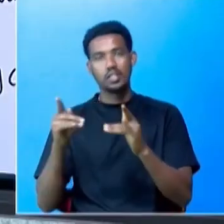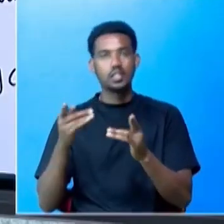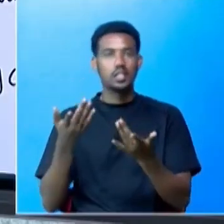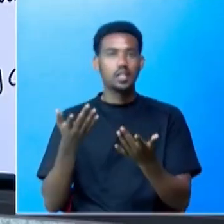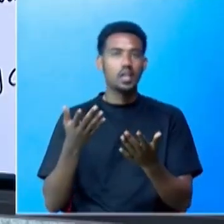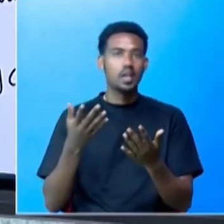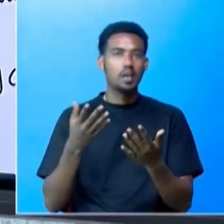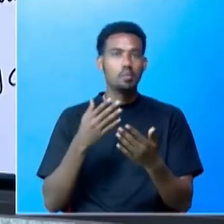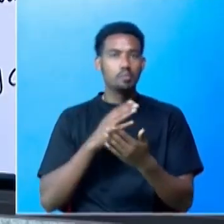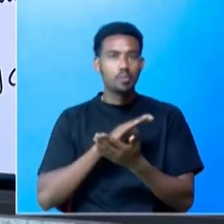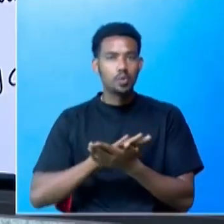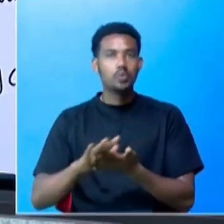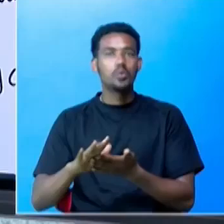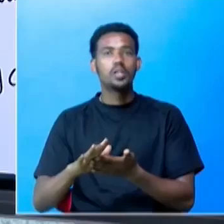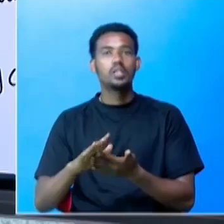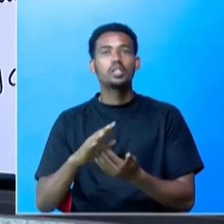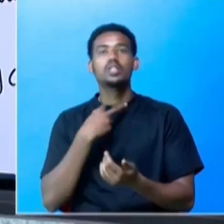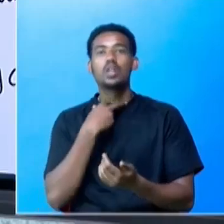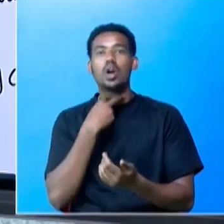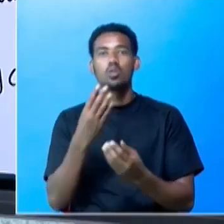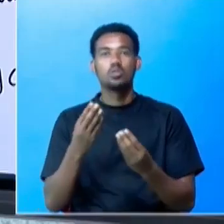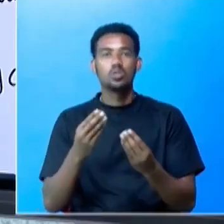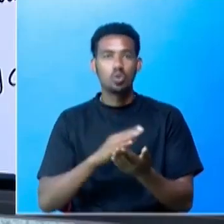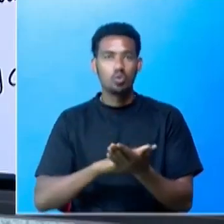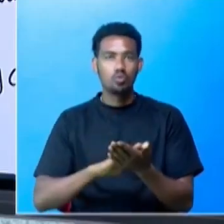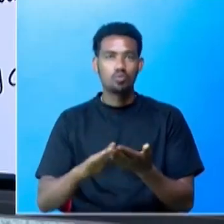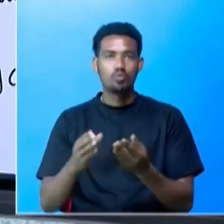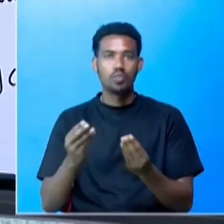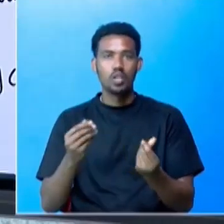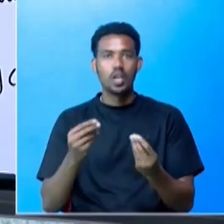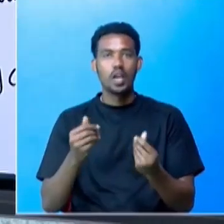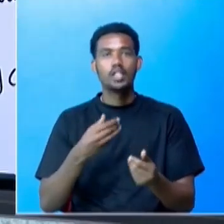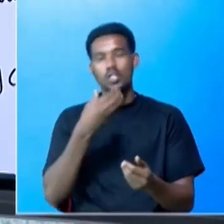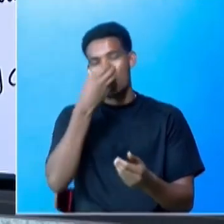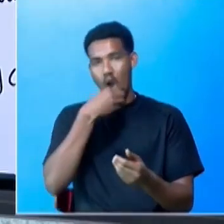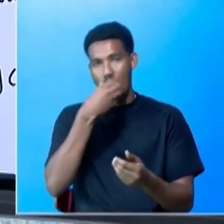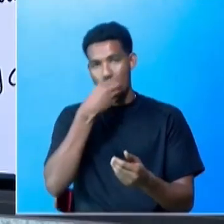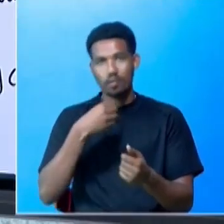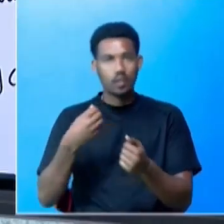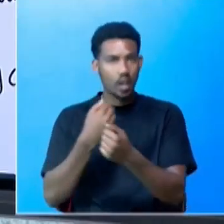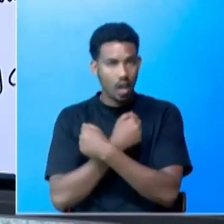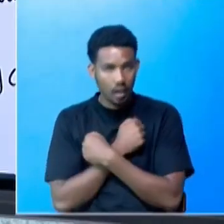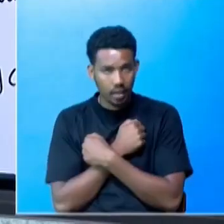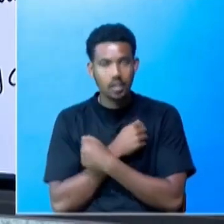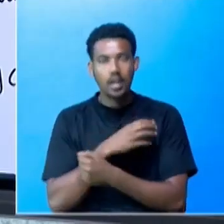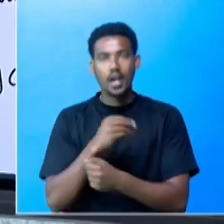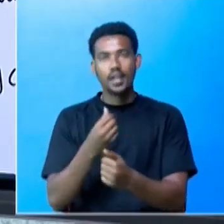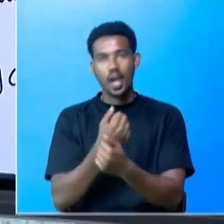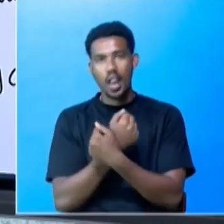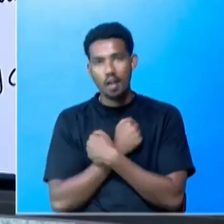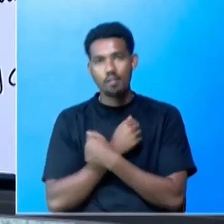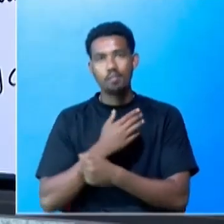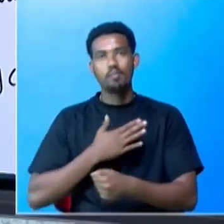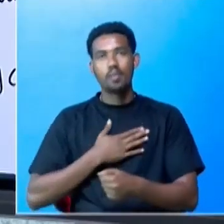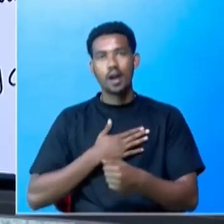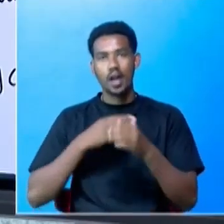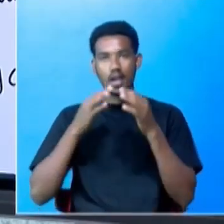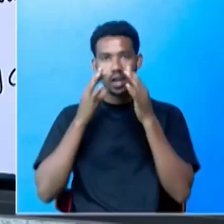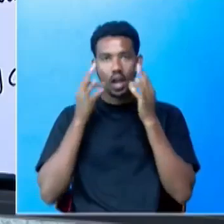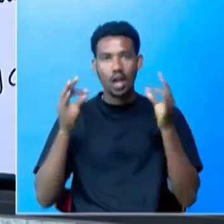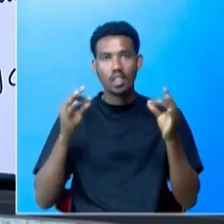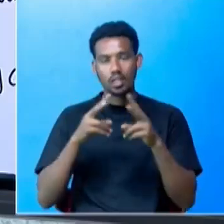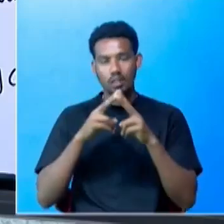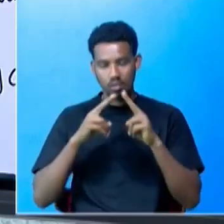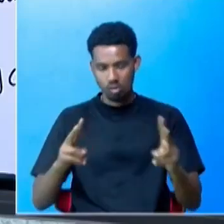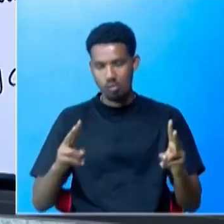soft, purring sound. She feels warm and soft when I hug her. I love my cat